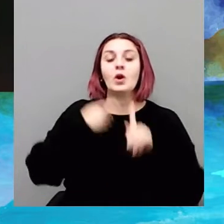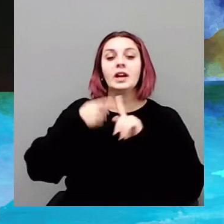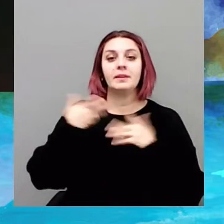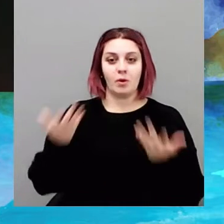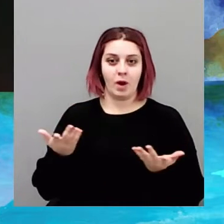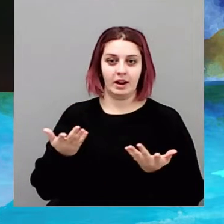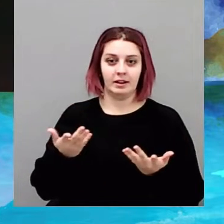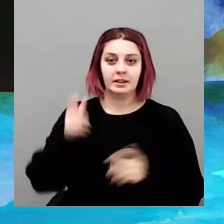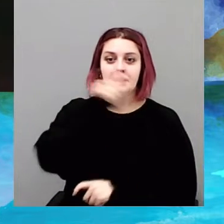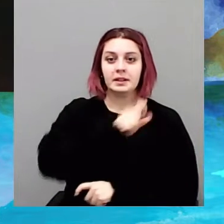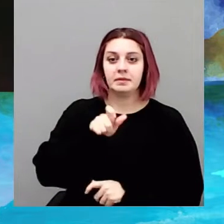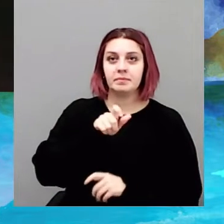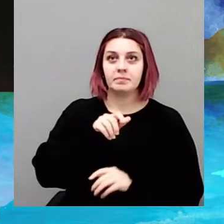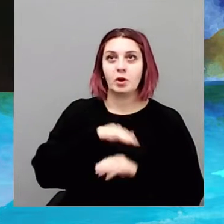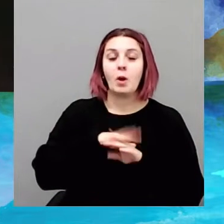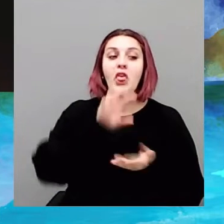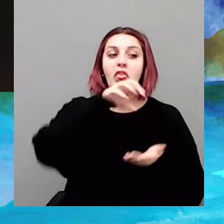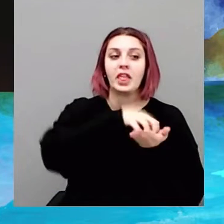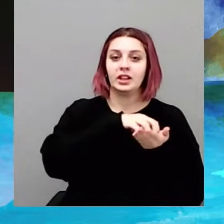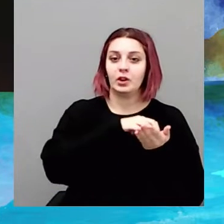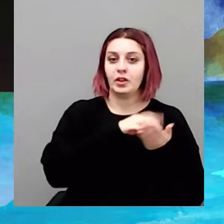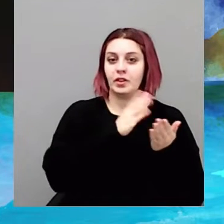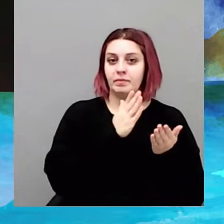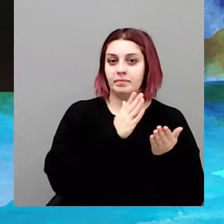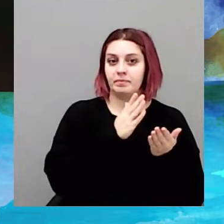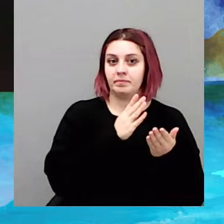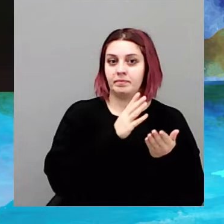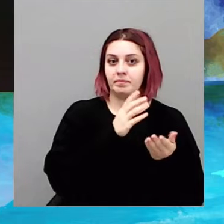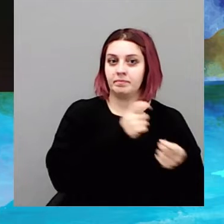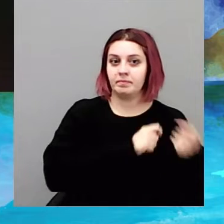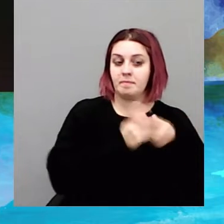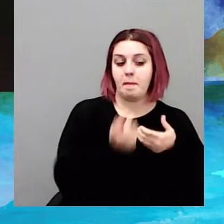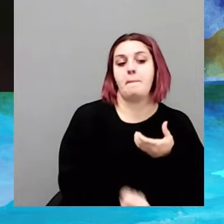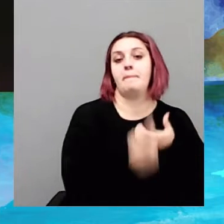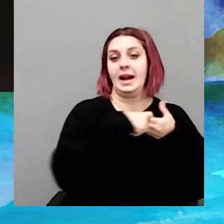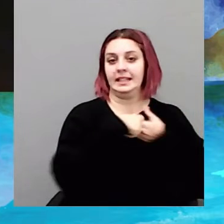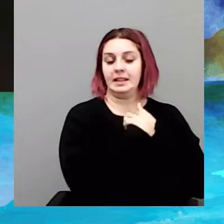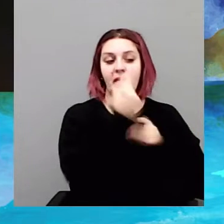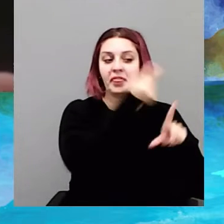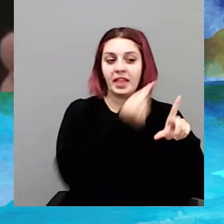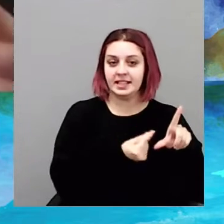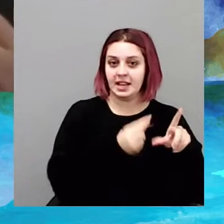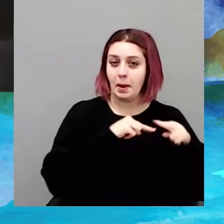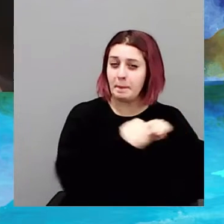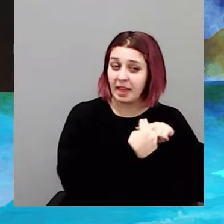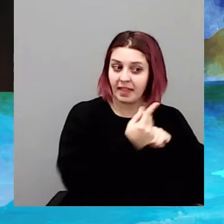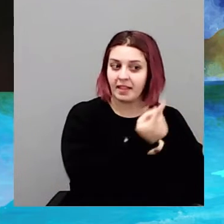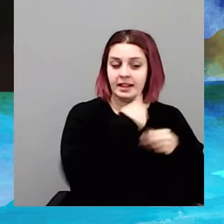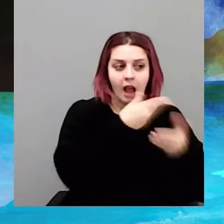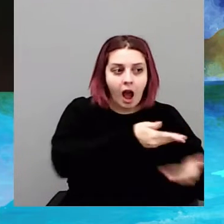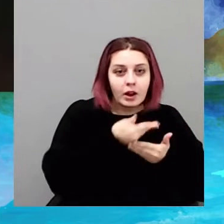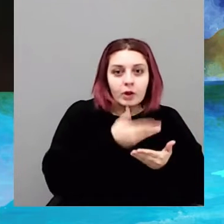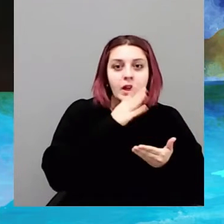is sharing this with the vocational training centers and to get them involved in the design of